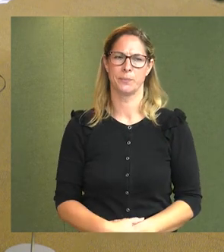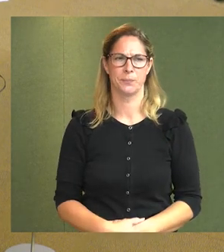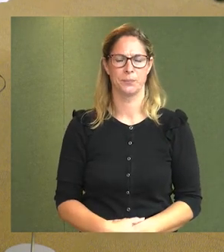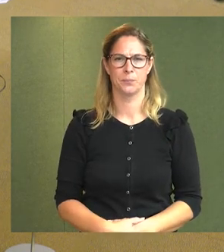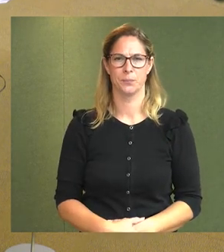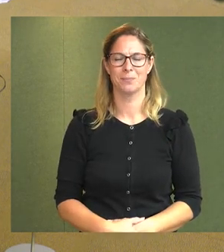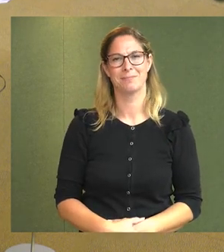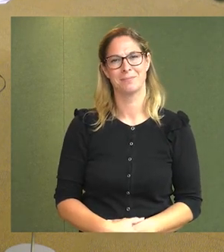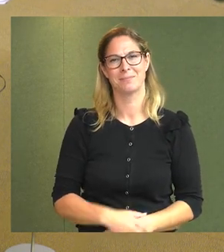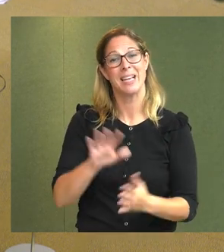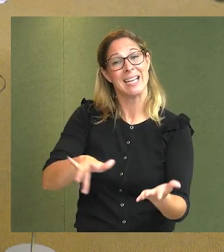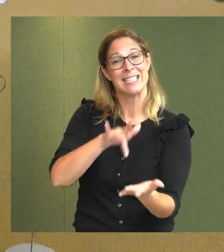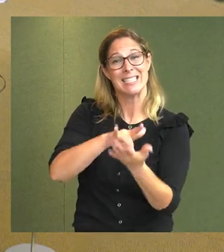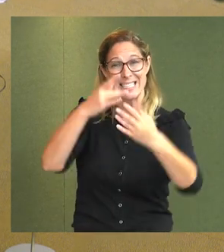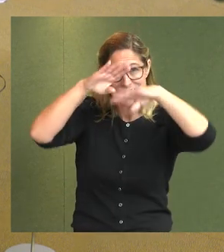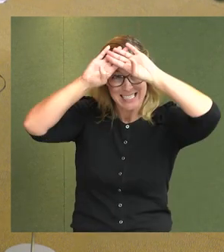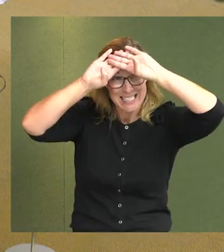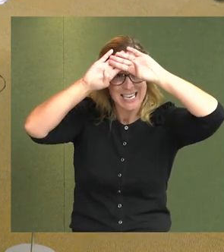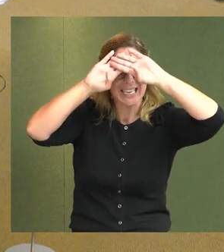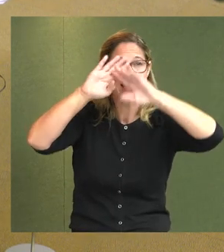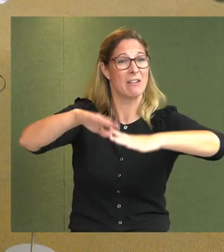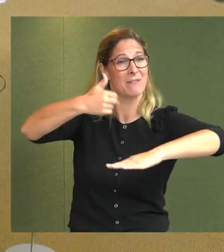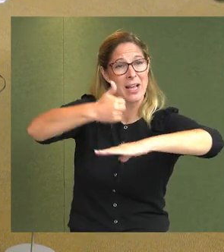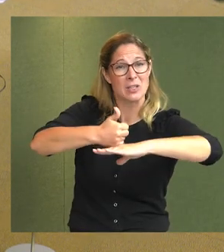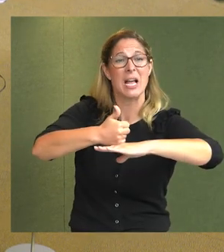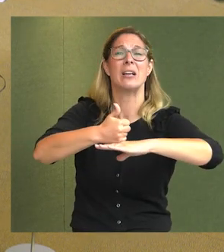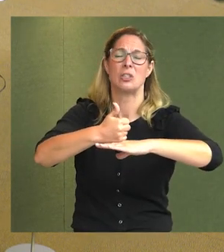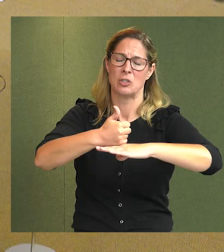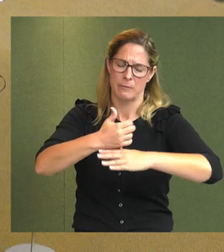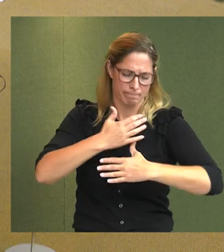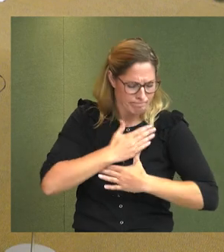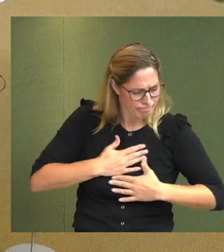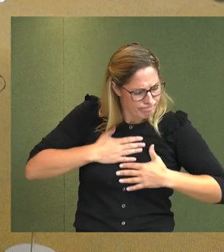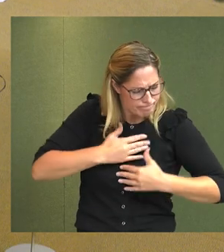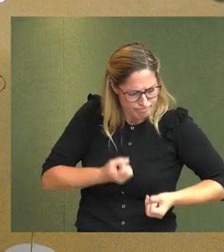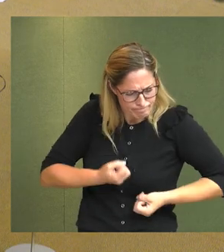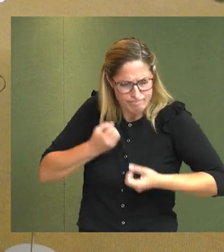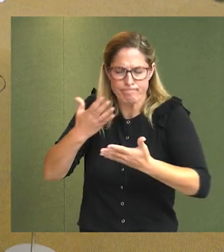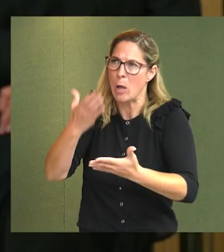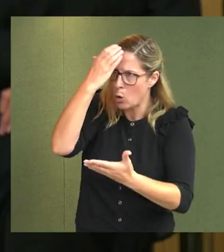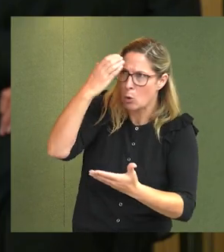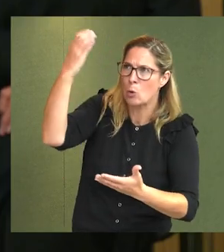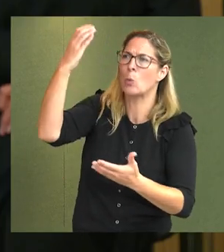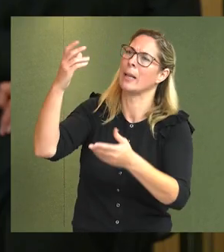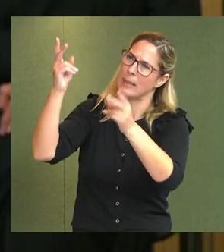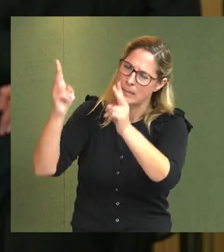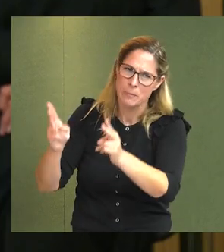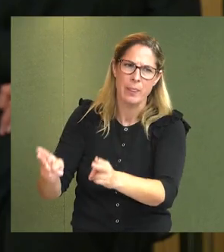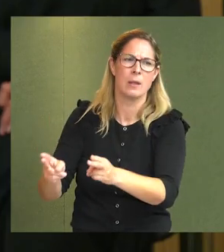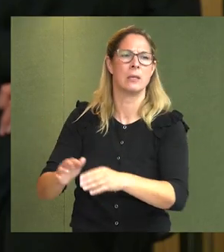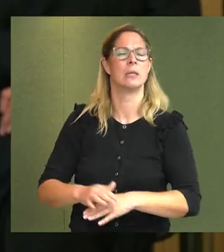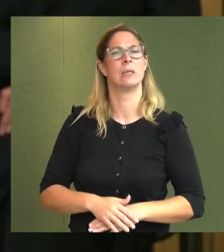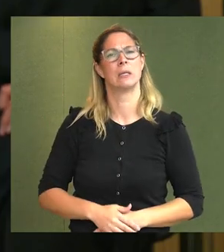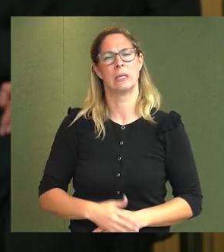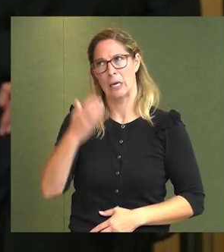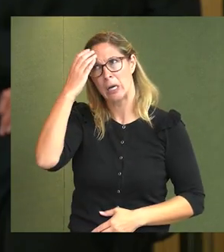The City Sikhs Foundation shares in the nation's grief following the passing of Her Majesty Queen Elizabeth II. The Queen has been